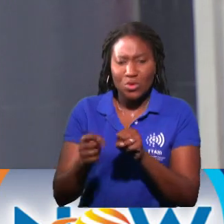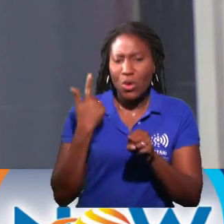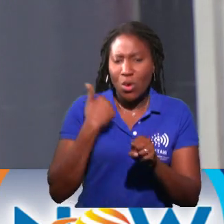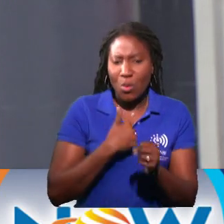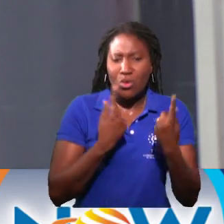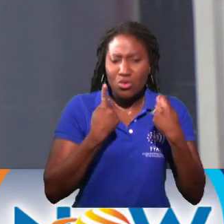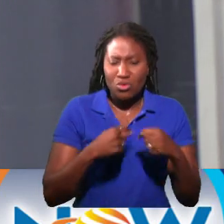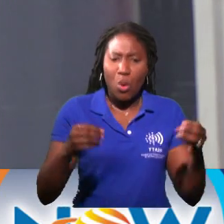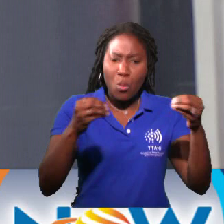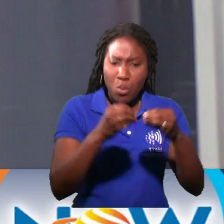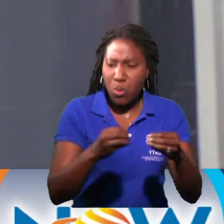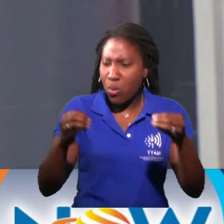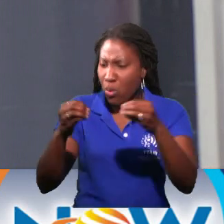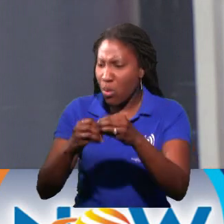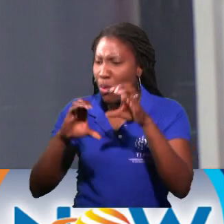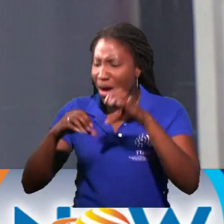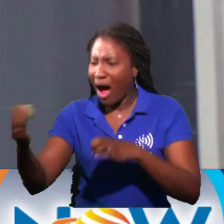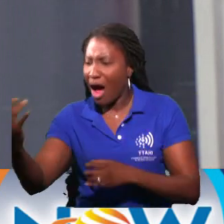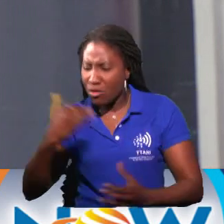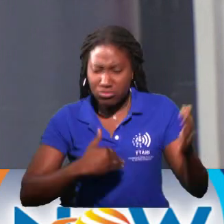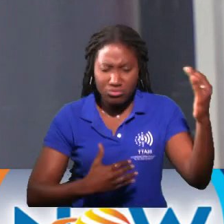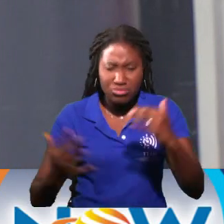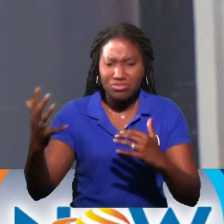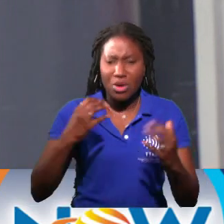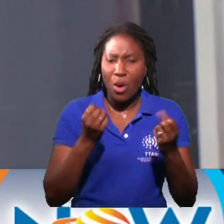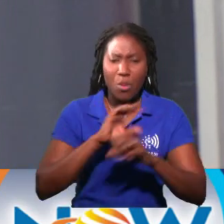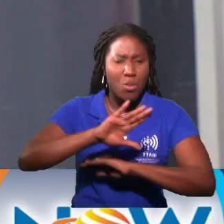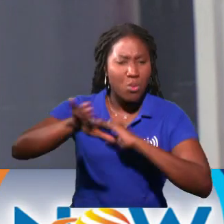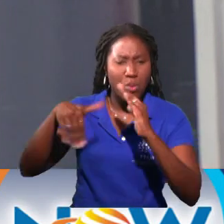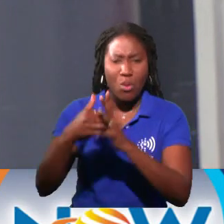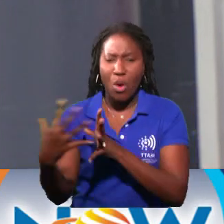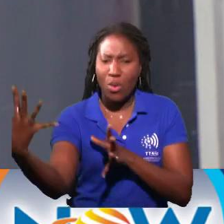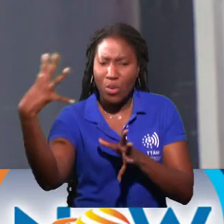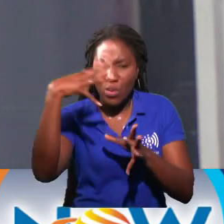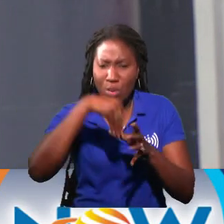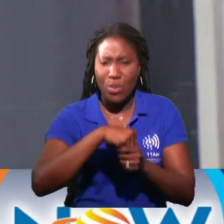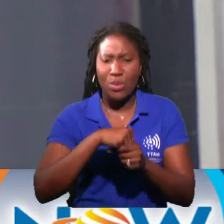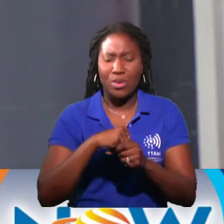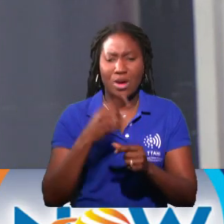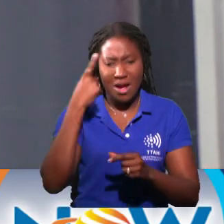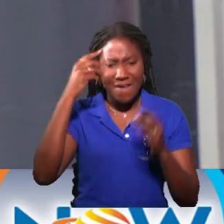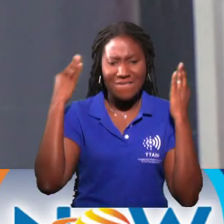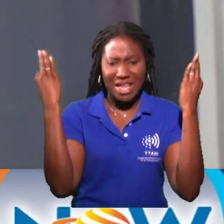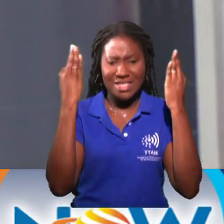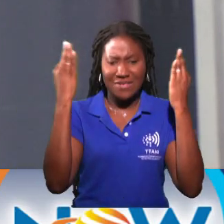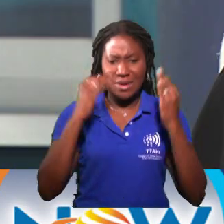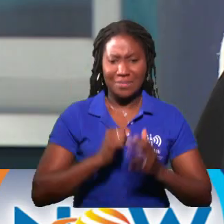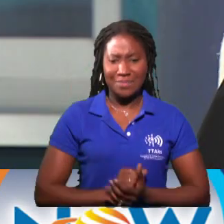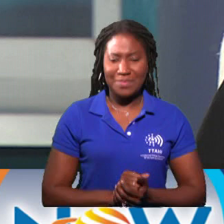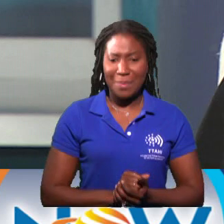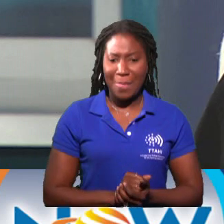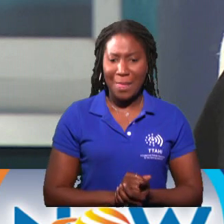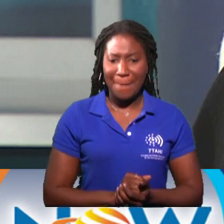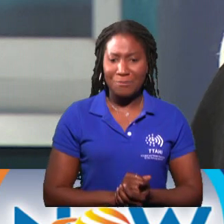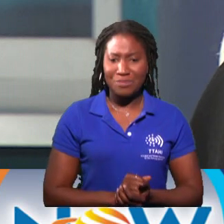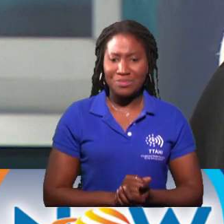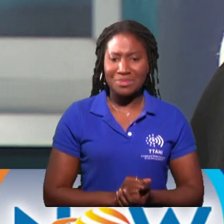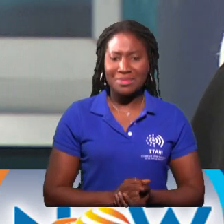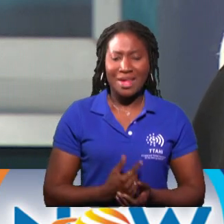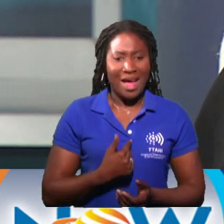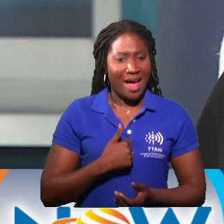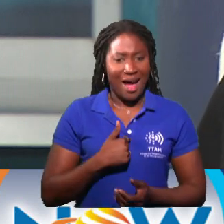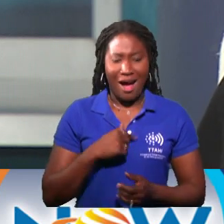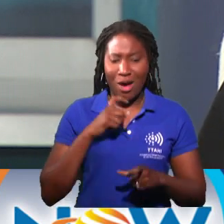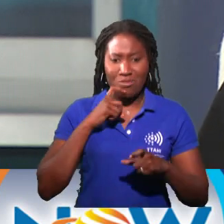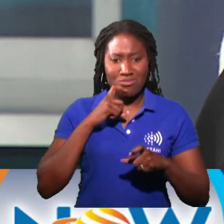of there's something for everyone, so we want everyone to be able to come to the festival. I just had to pause for a